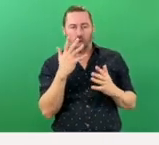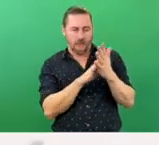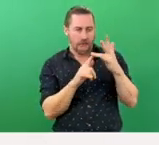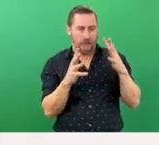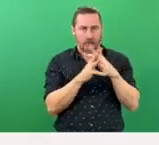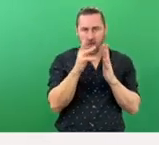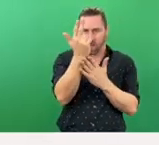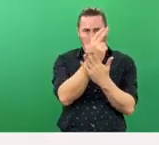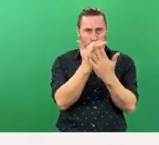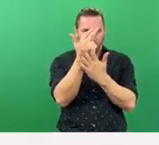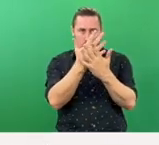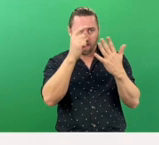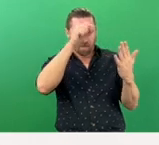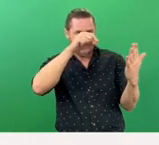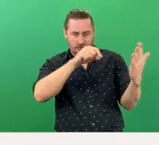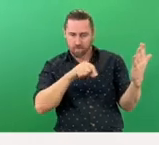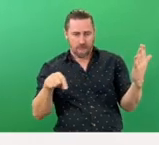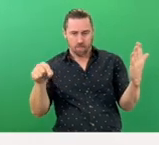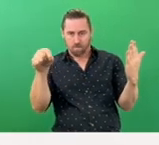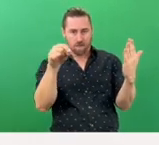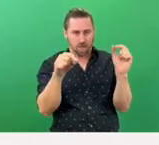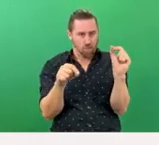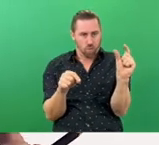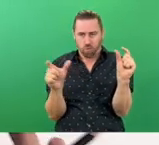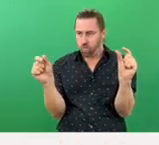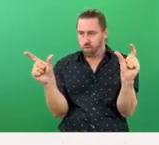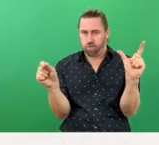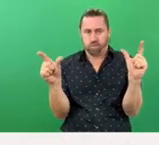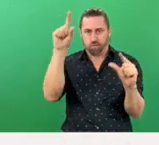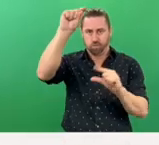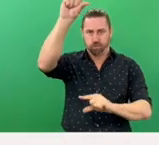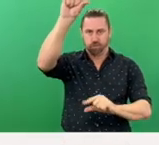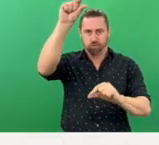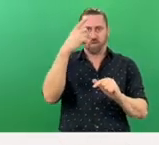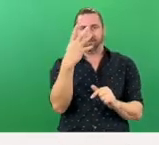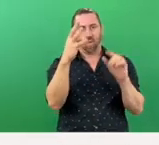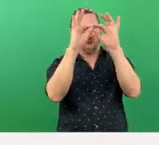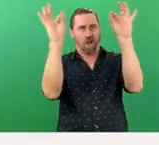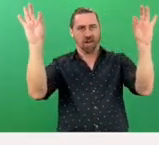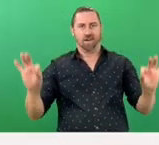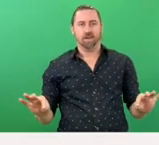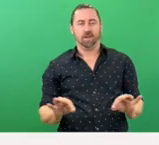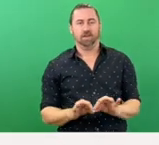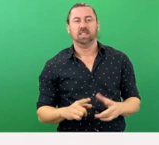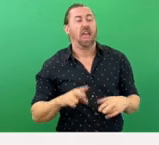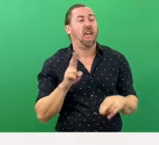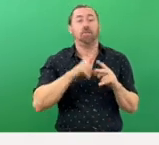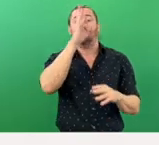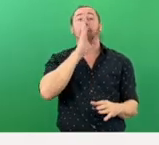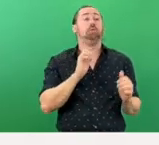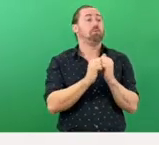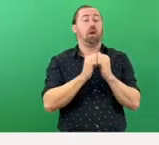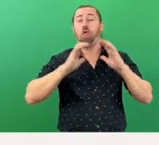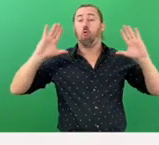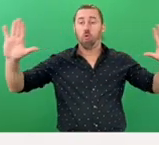to composition, where you're making those marks and how those marks are relating to those 4 lines. When you're working with just a big blank